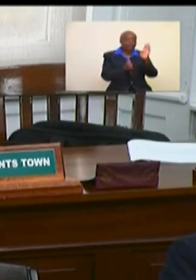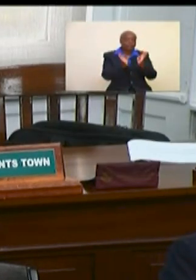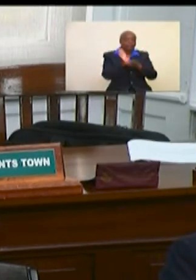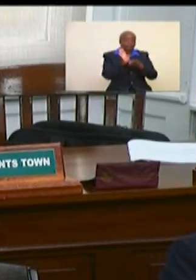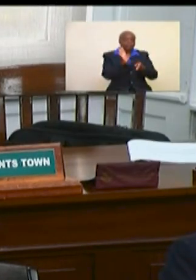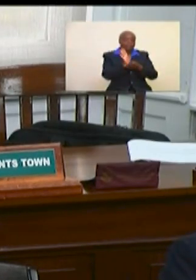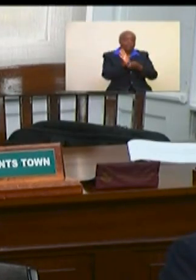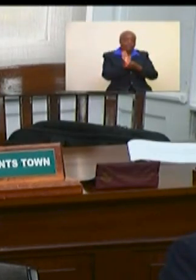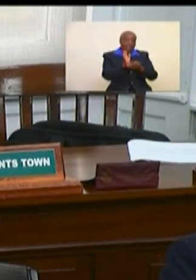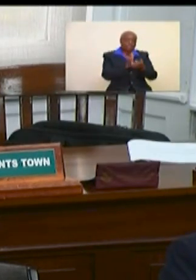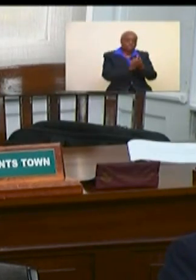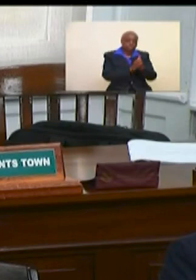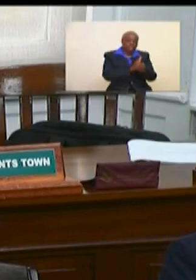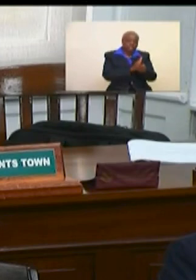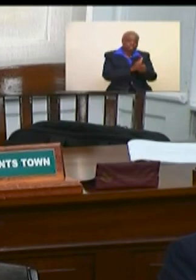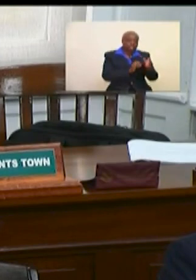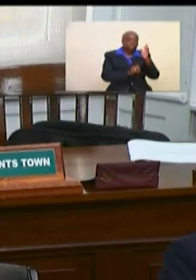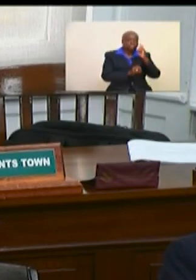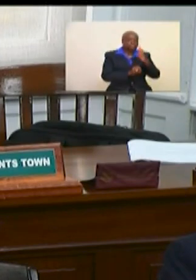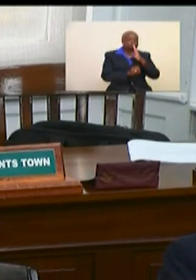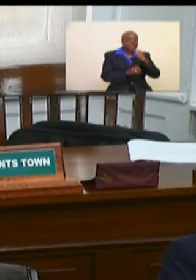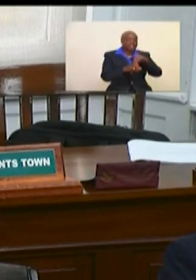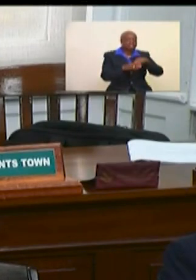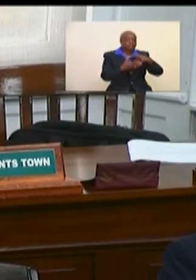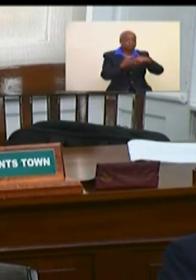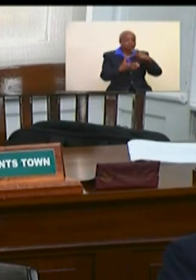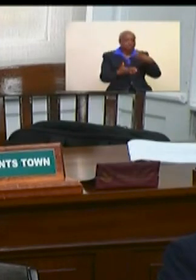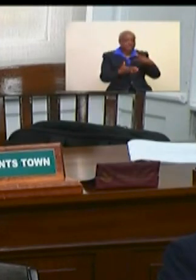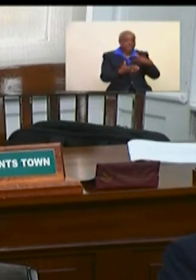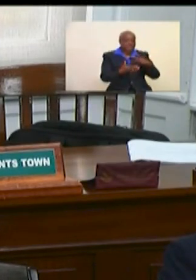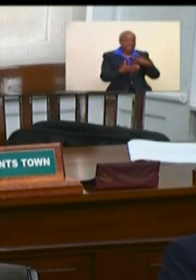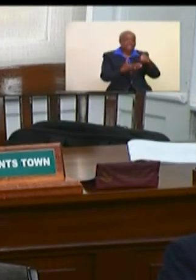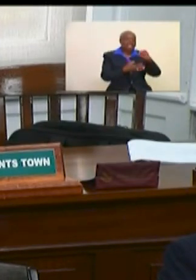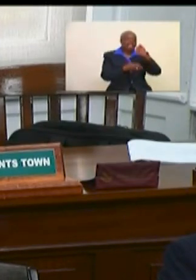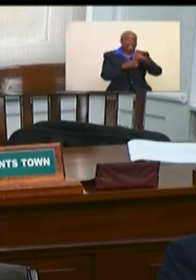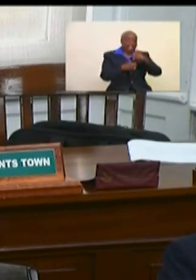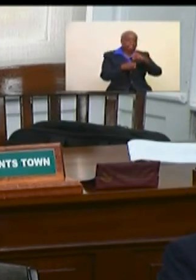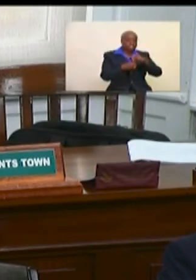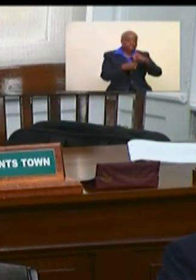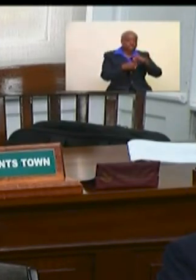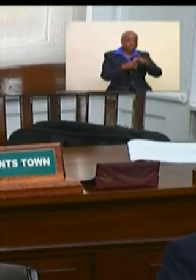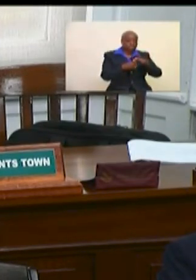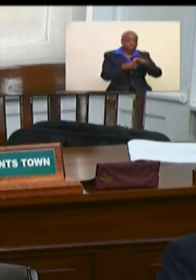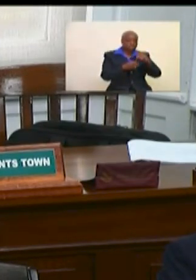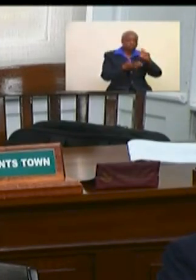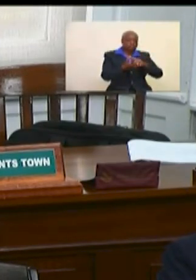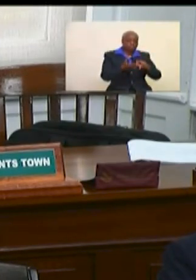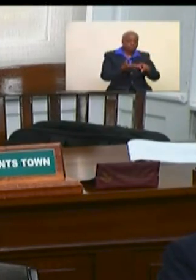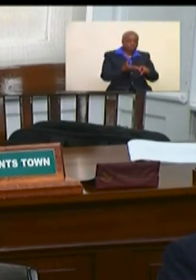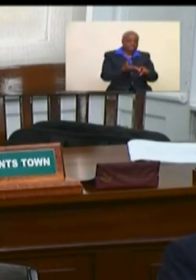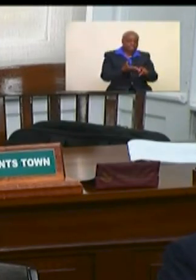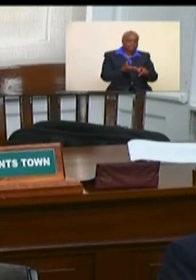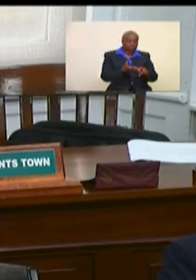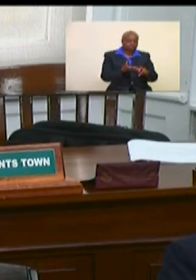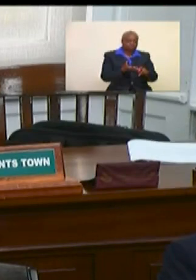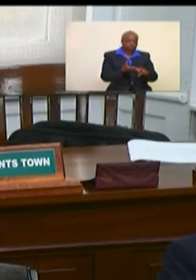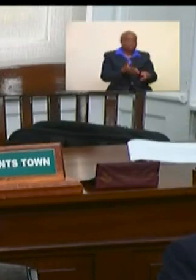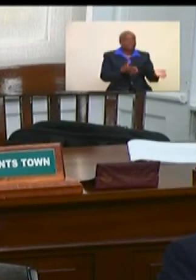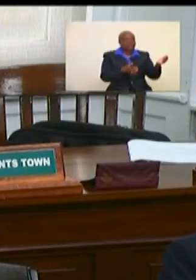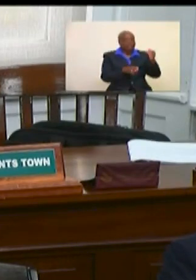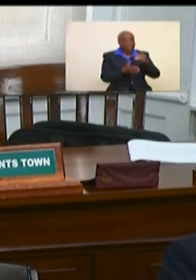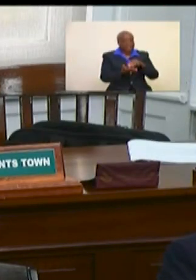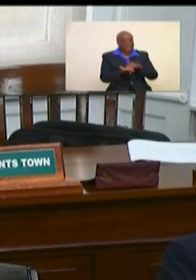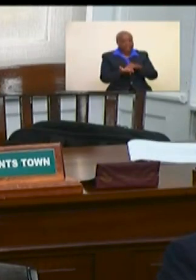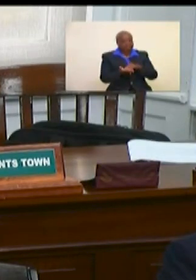that should have been in the pre-election report, and that we failed to account for it. I believe that, again, the